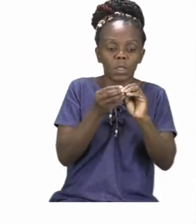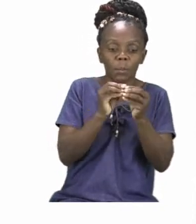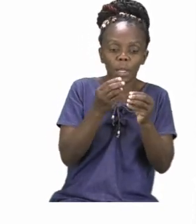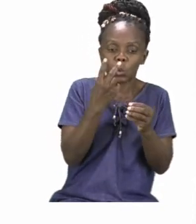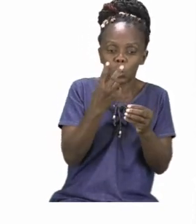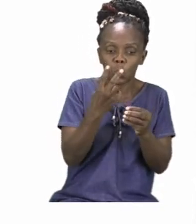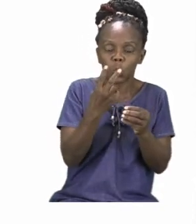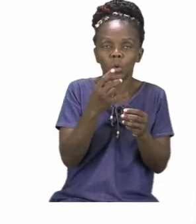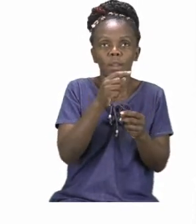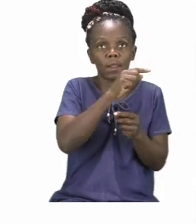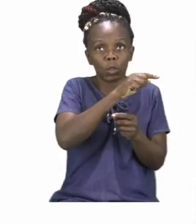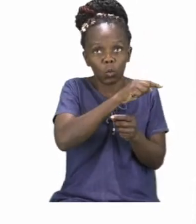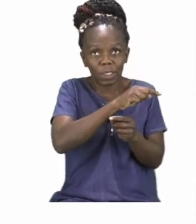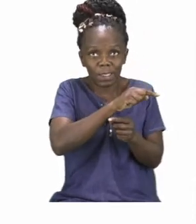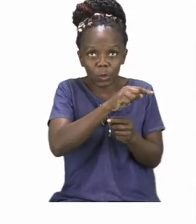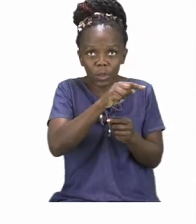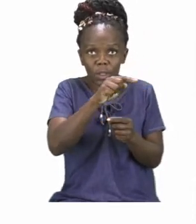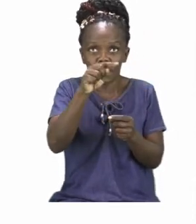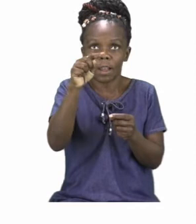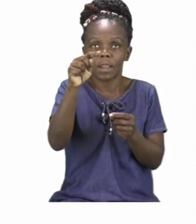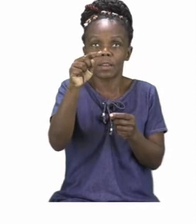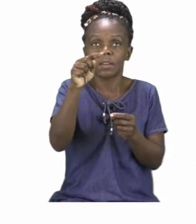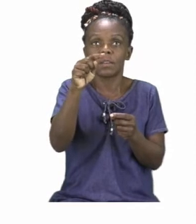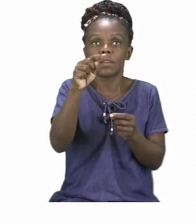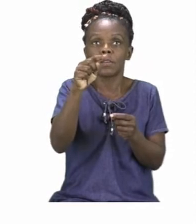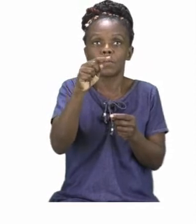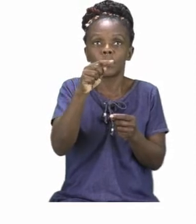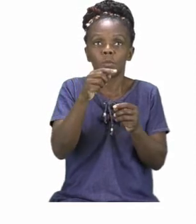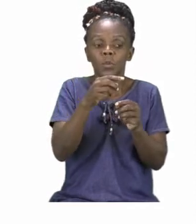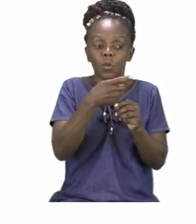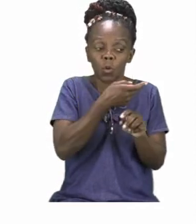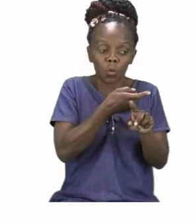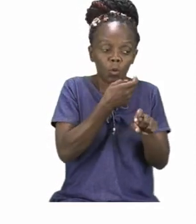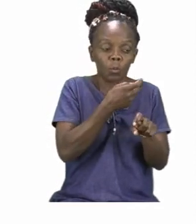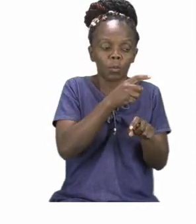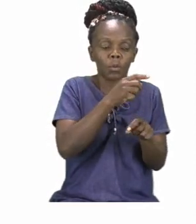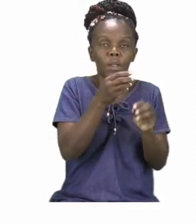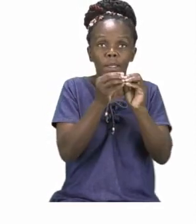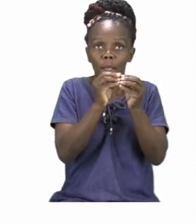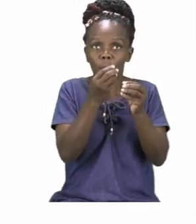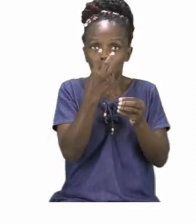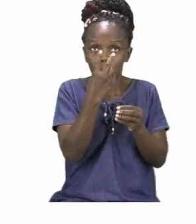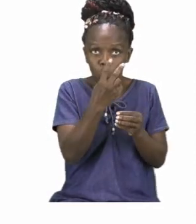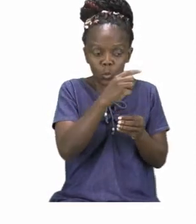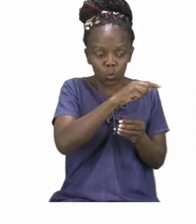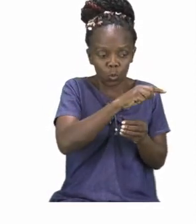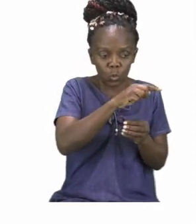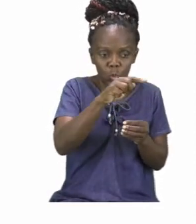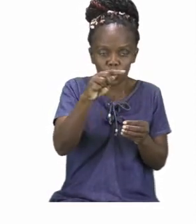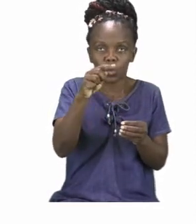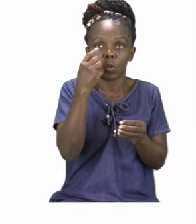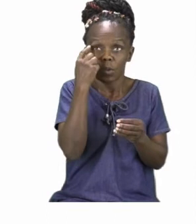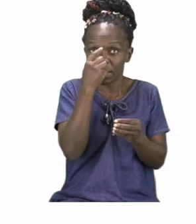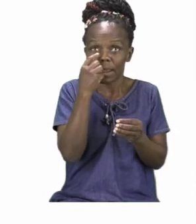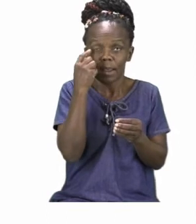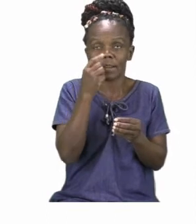number 2. After that, we have the nose. How many